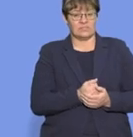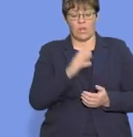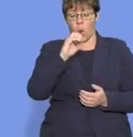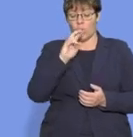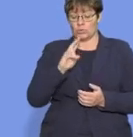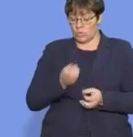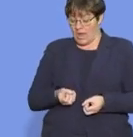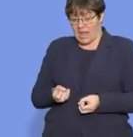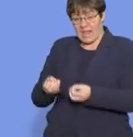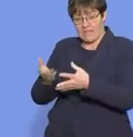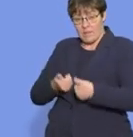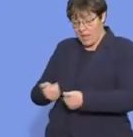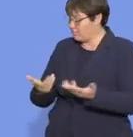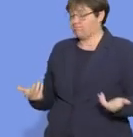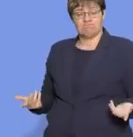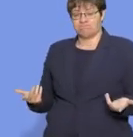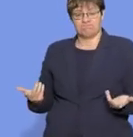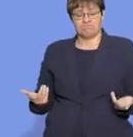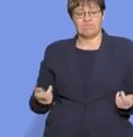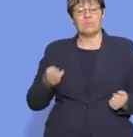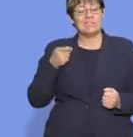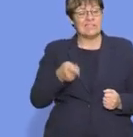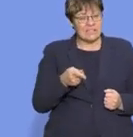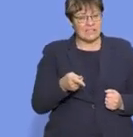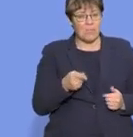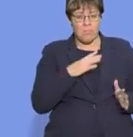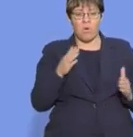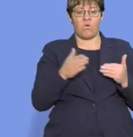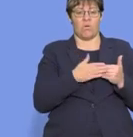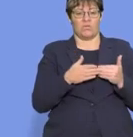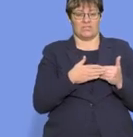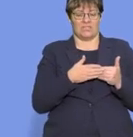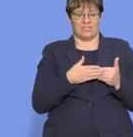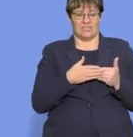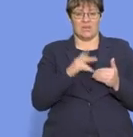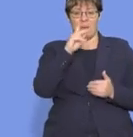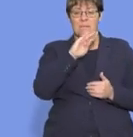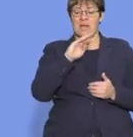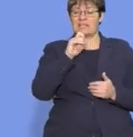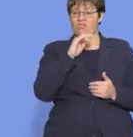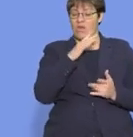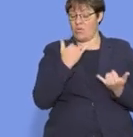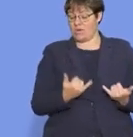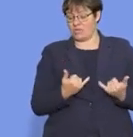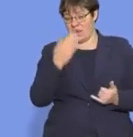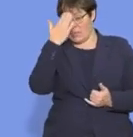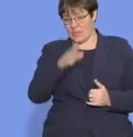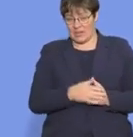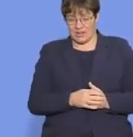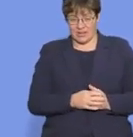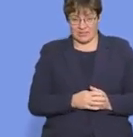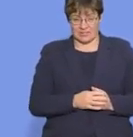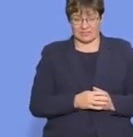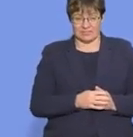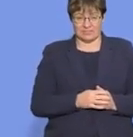off oxygen. But these at least were closer to the bacteria that we know